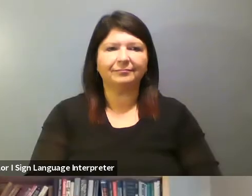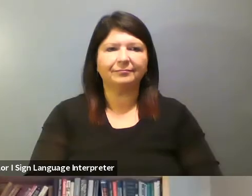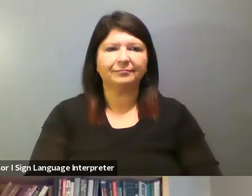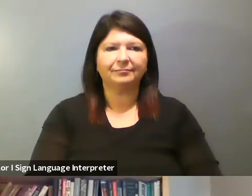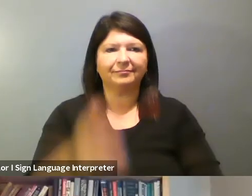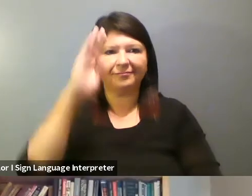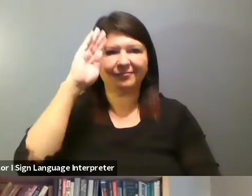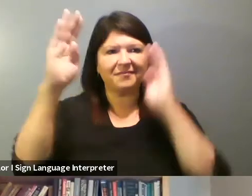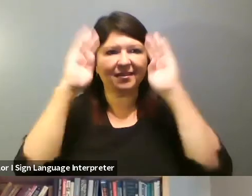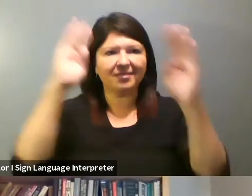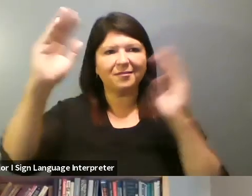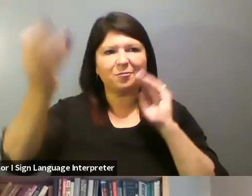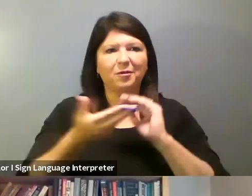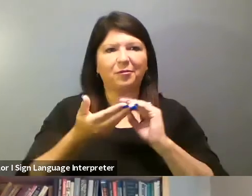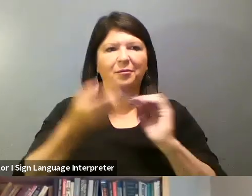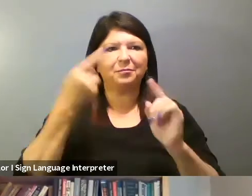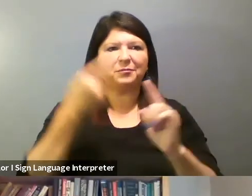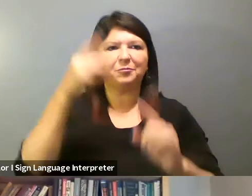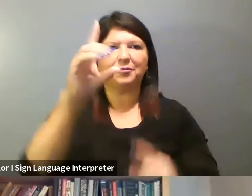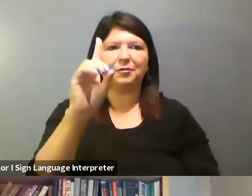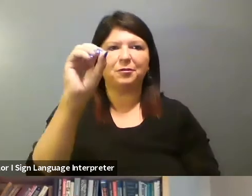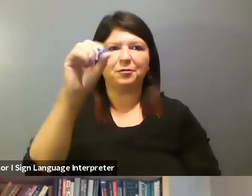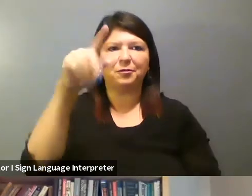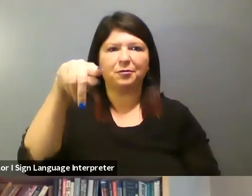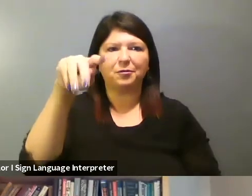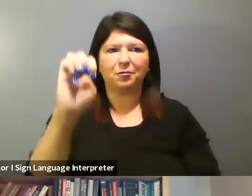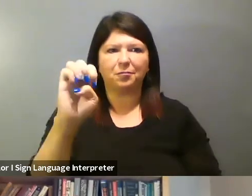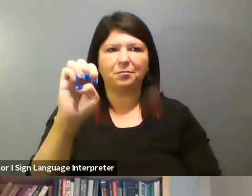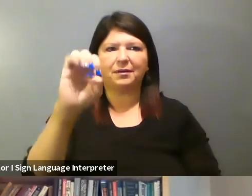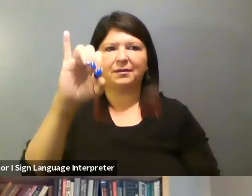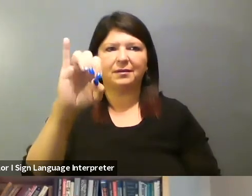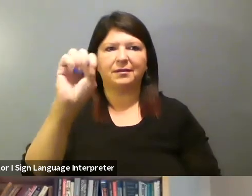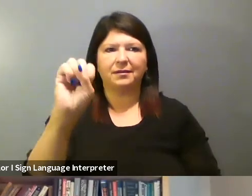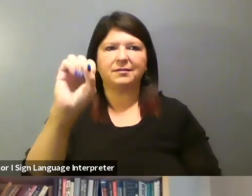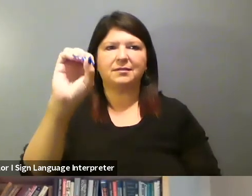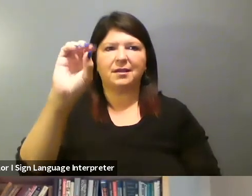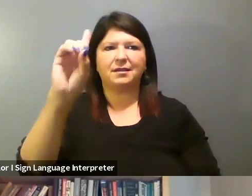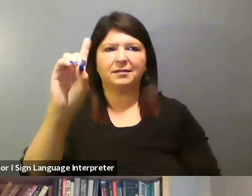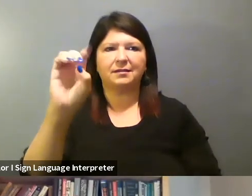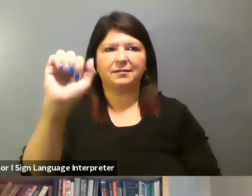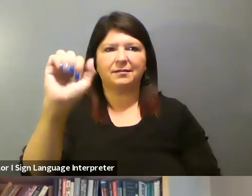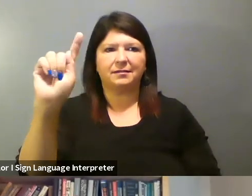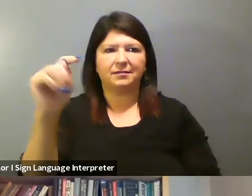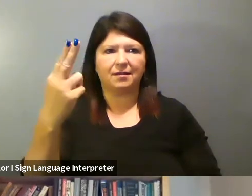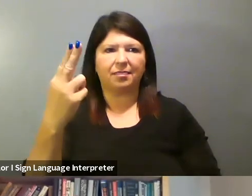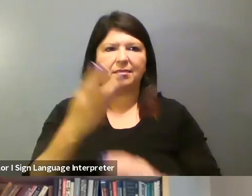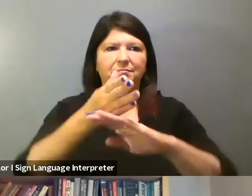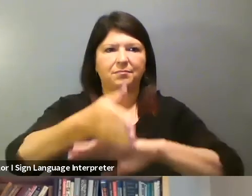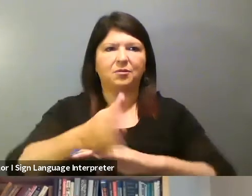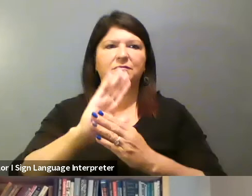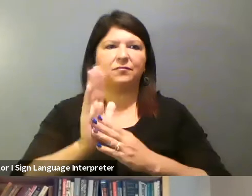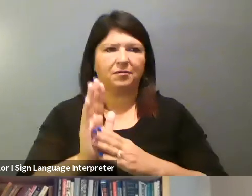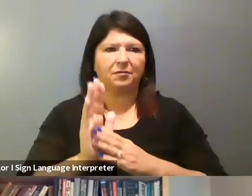Hello and welcome to Dope is Death, post-film conversation. This conversation is a special program of CIFF Screens